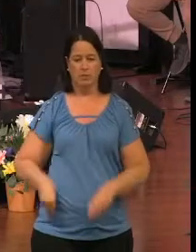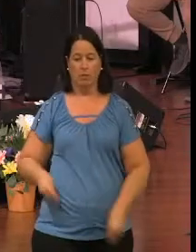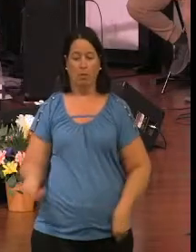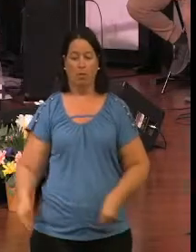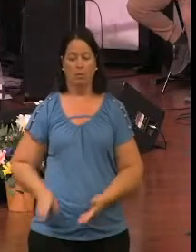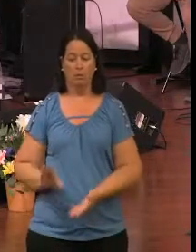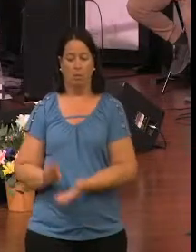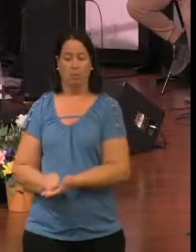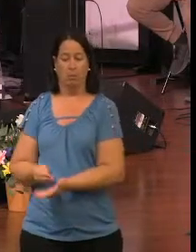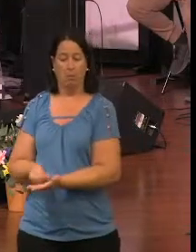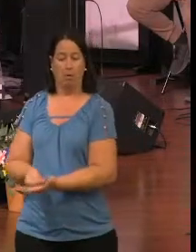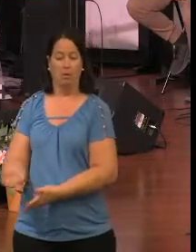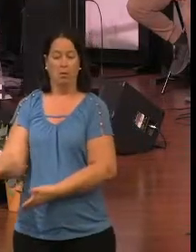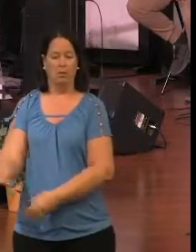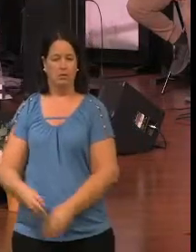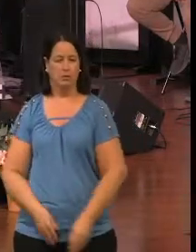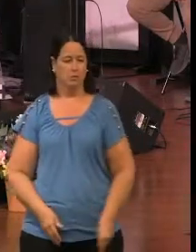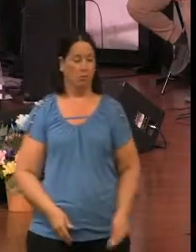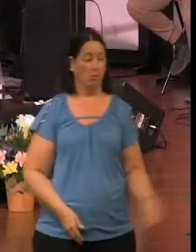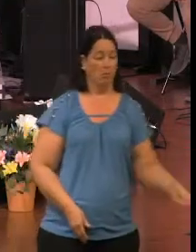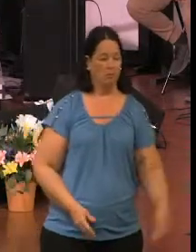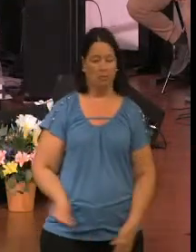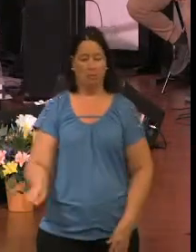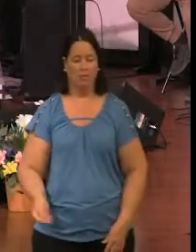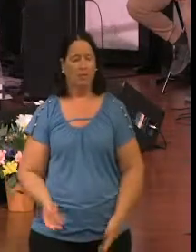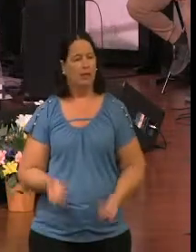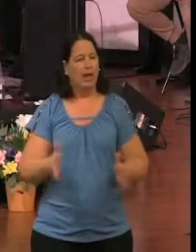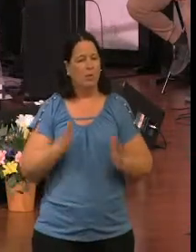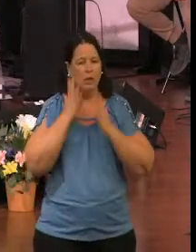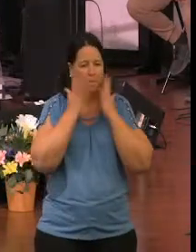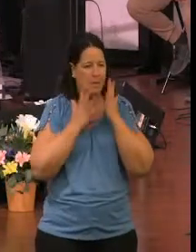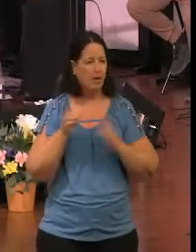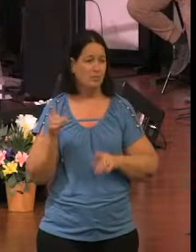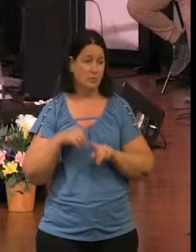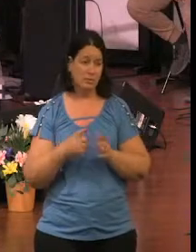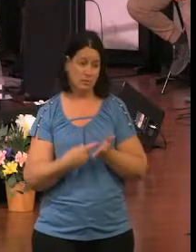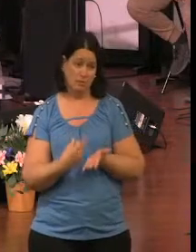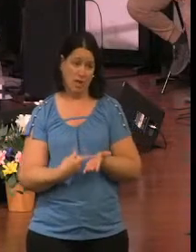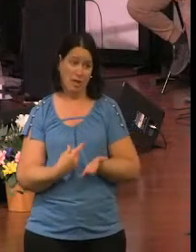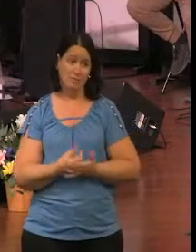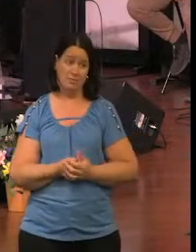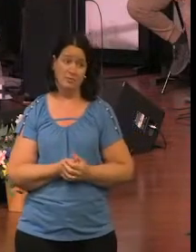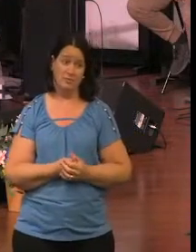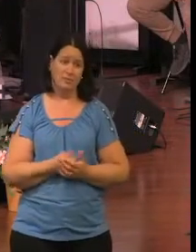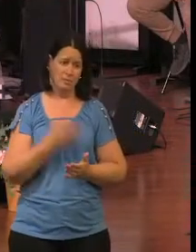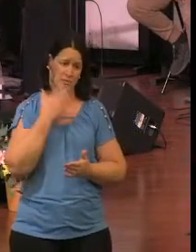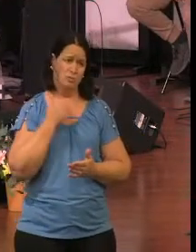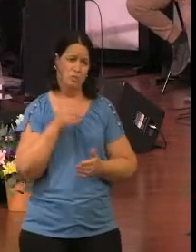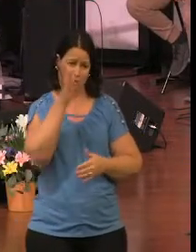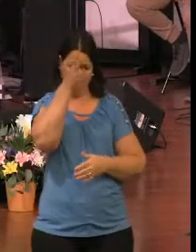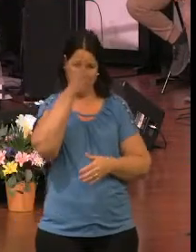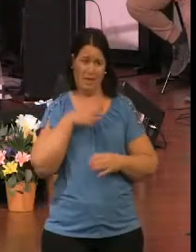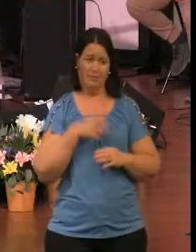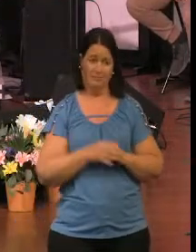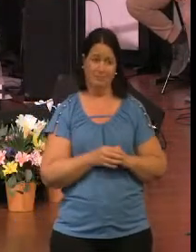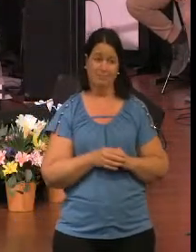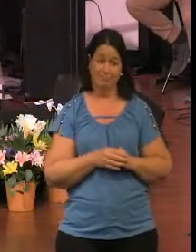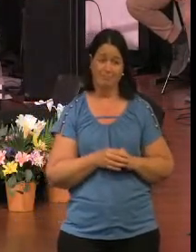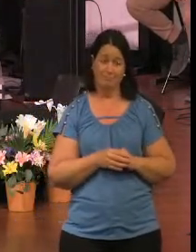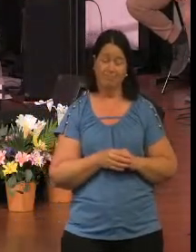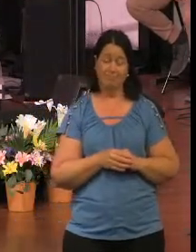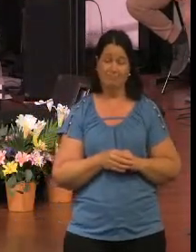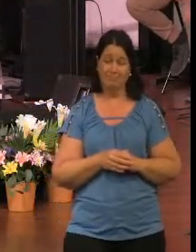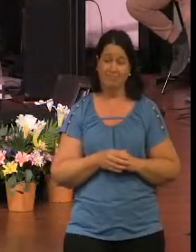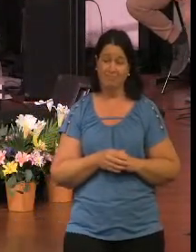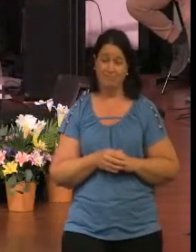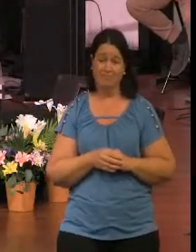my hand, or I don't want to embarrass him, but, you know, sometimes even more serious than that and something with a lot of zeros in it,